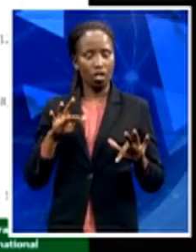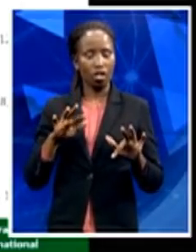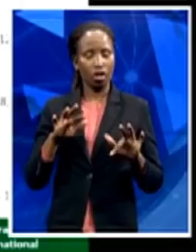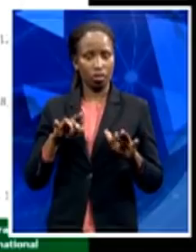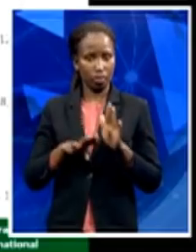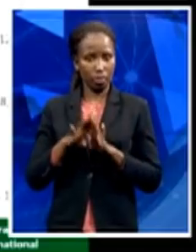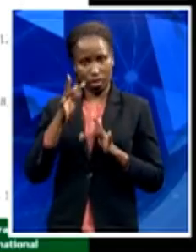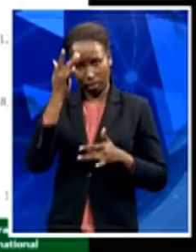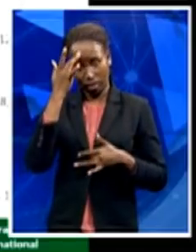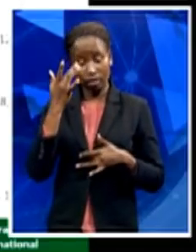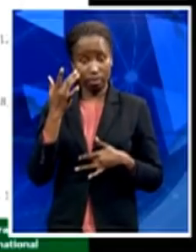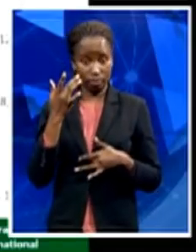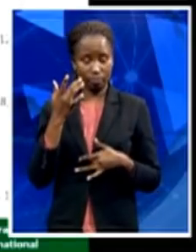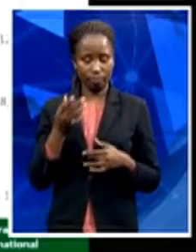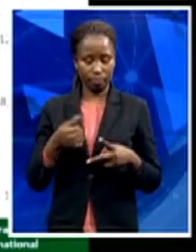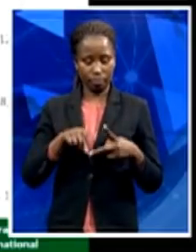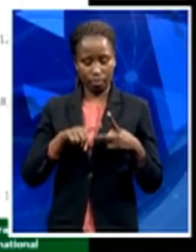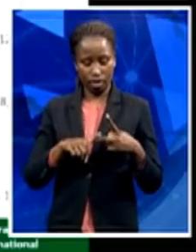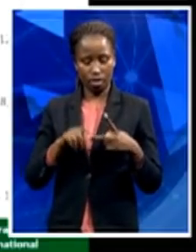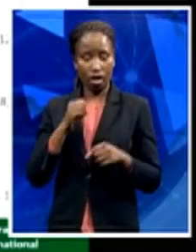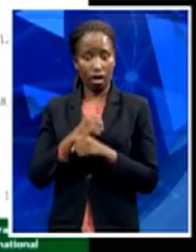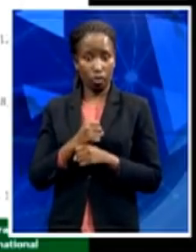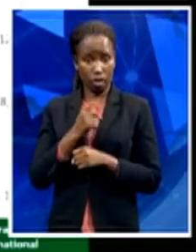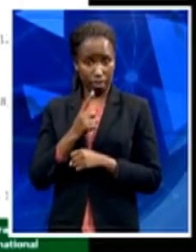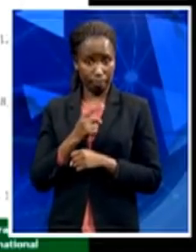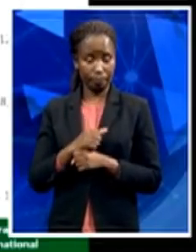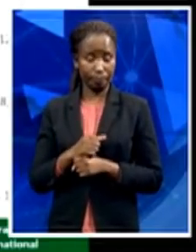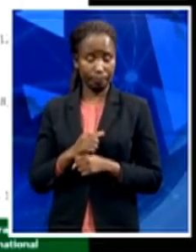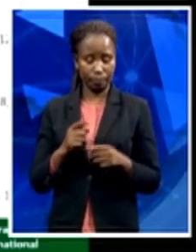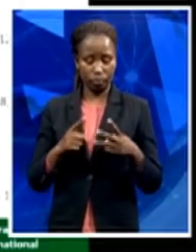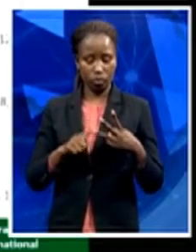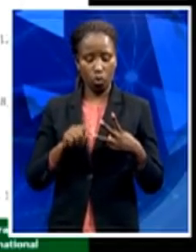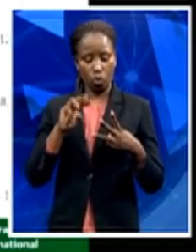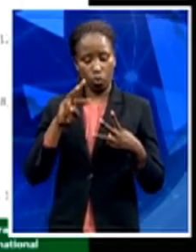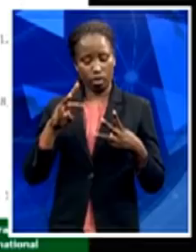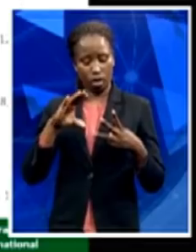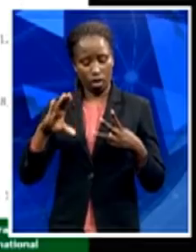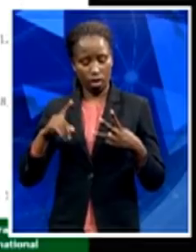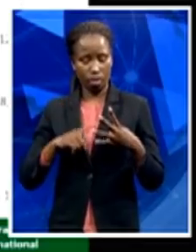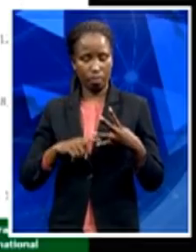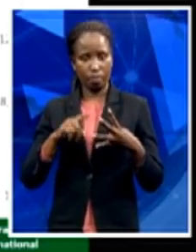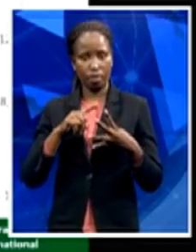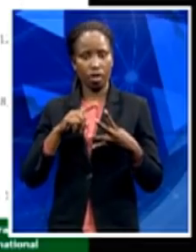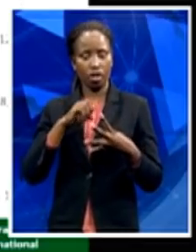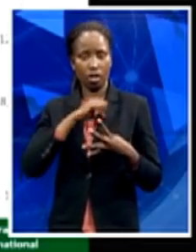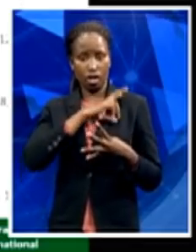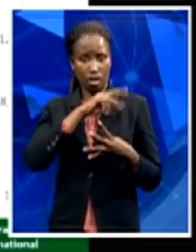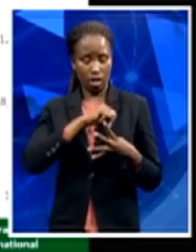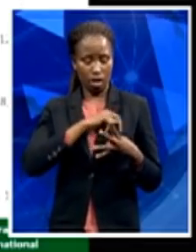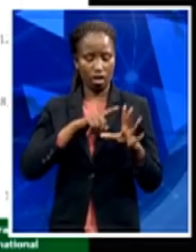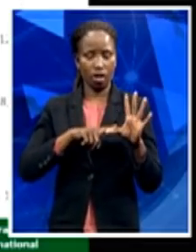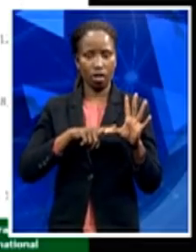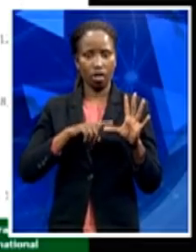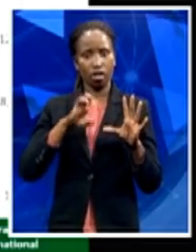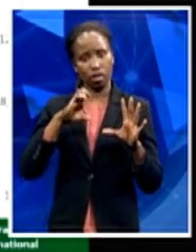followed by Gauteng, Western Cape, and KwaZulu-Natal, and the Eastern Cape. So what we want to say here is